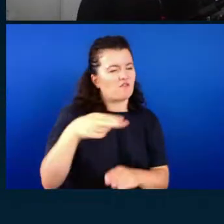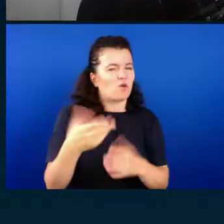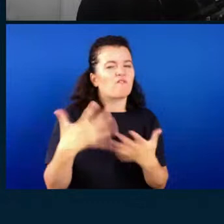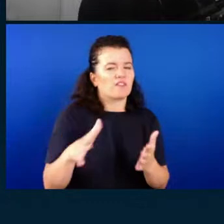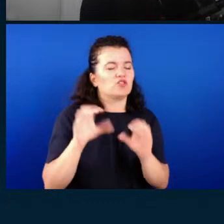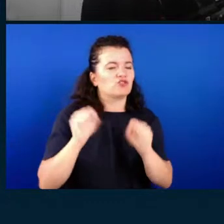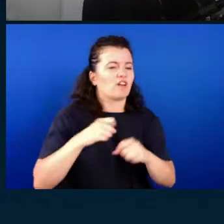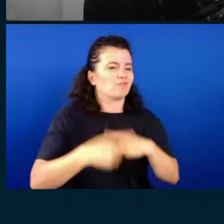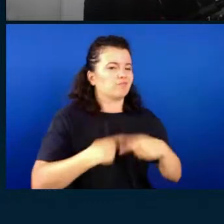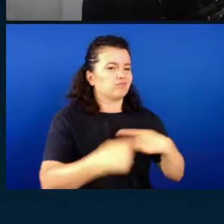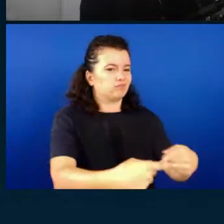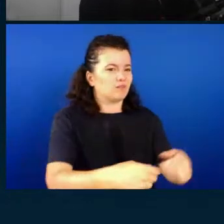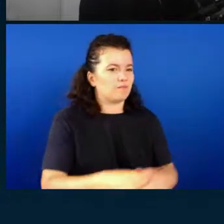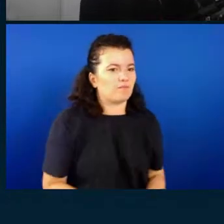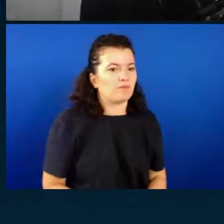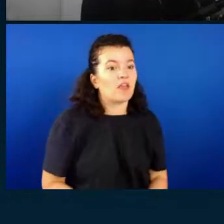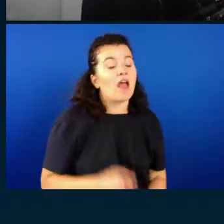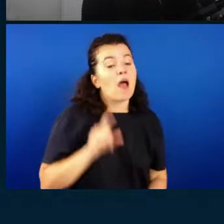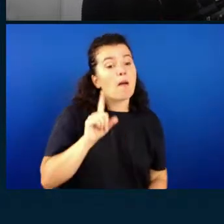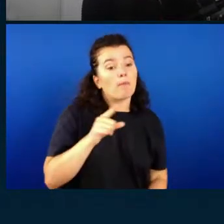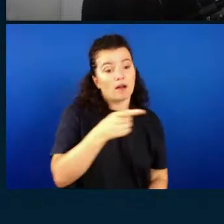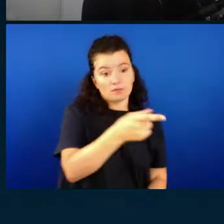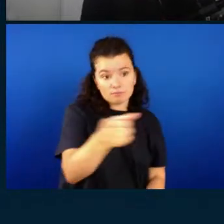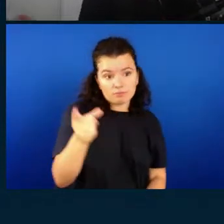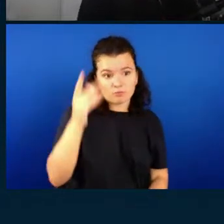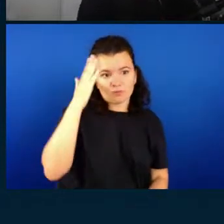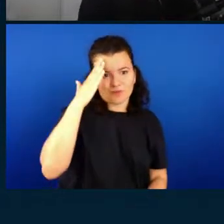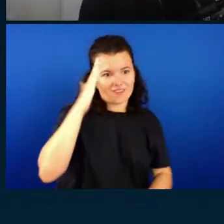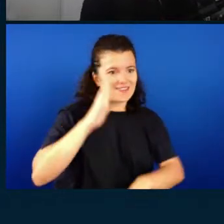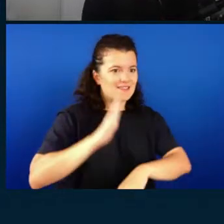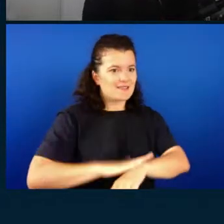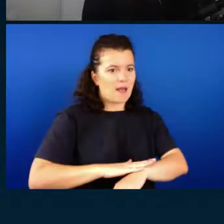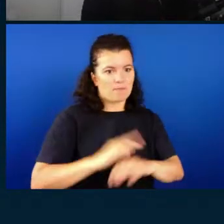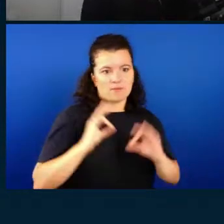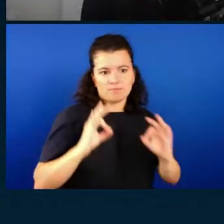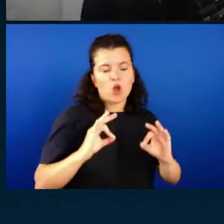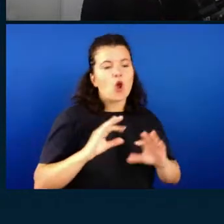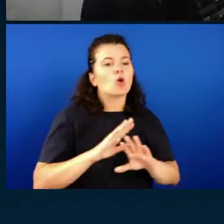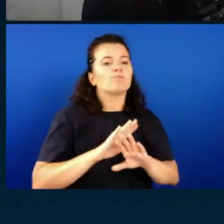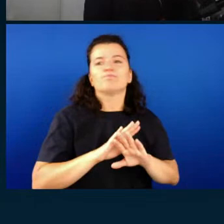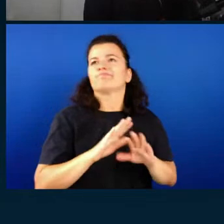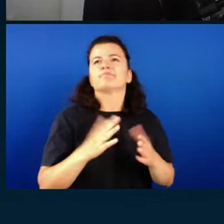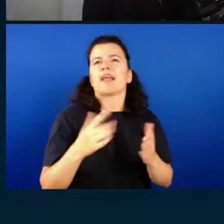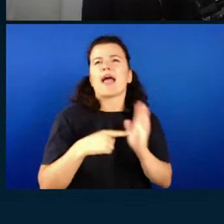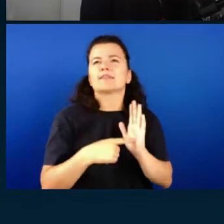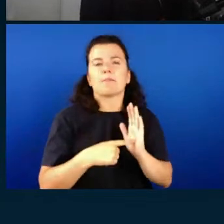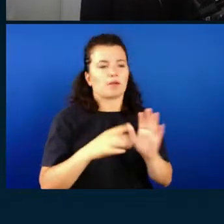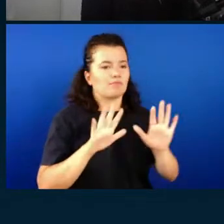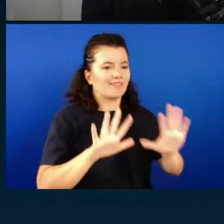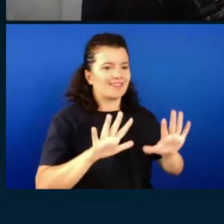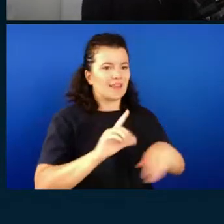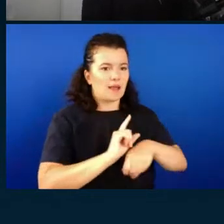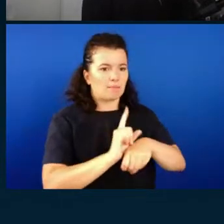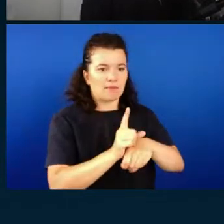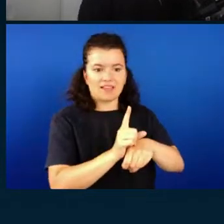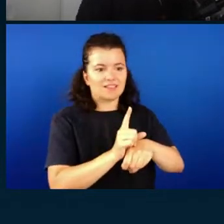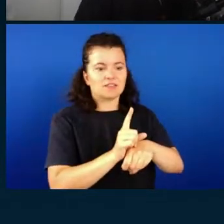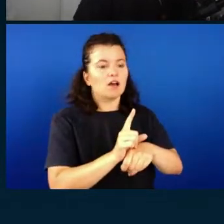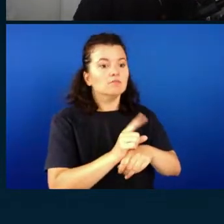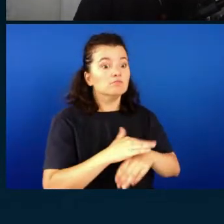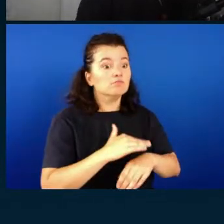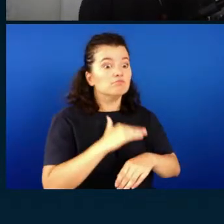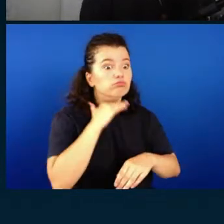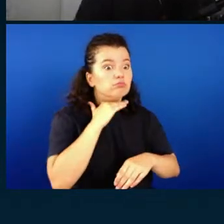that comes with that is that your runtime extends a bit. So instead of 10 minutes, you can go up to 30 minutes.